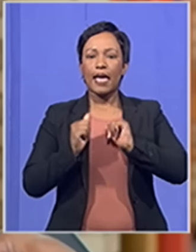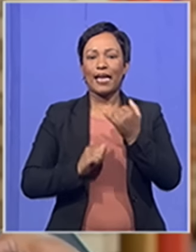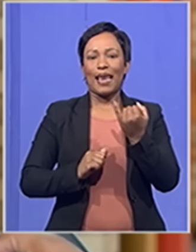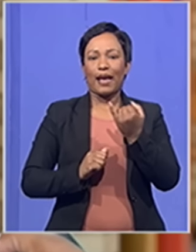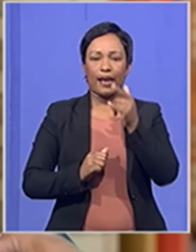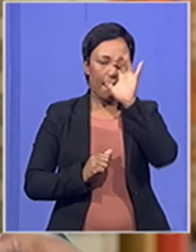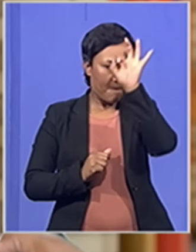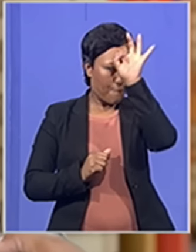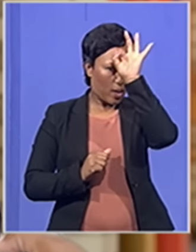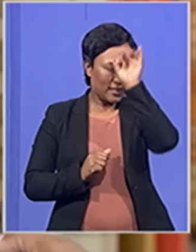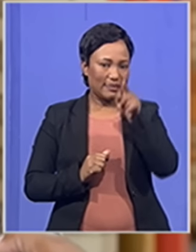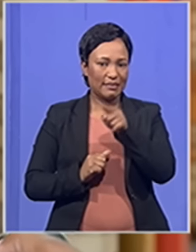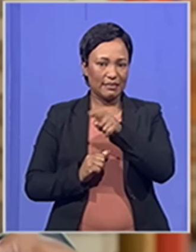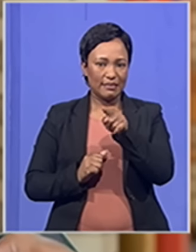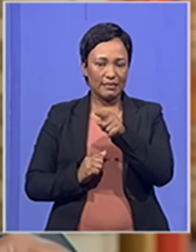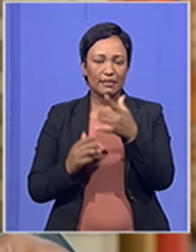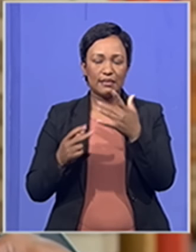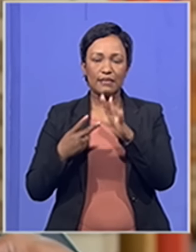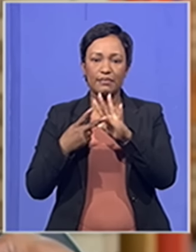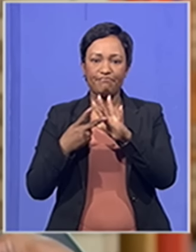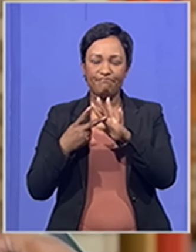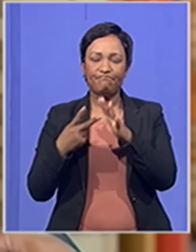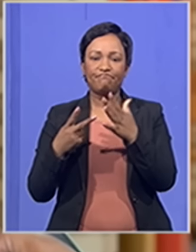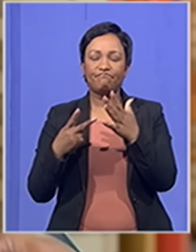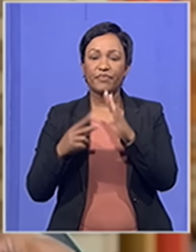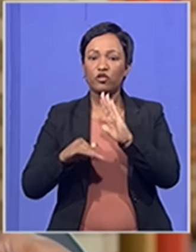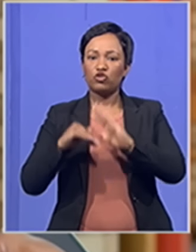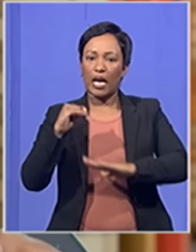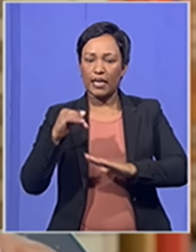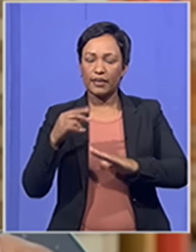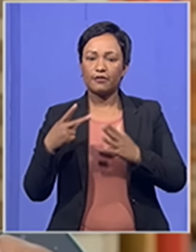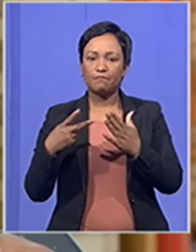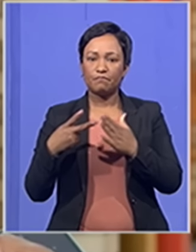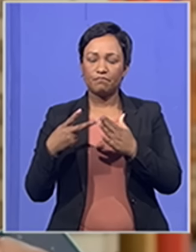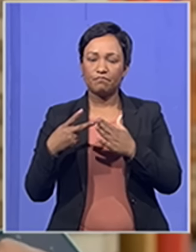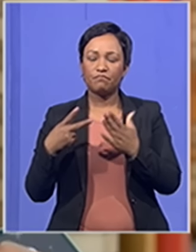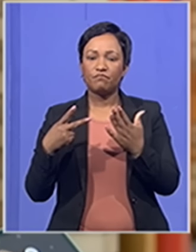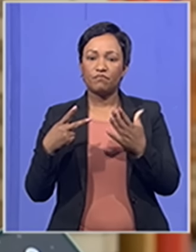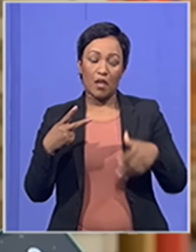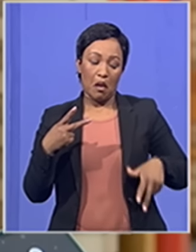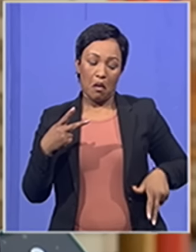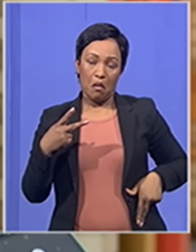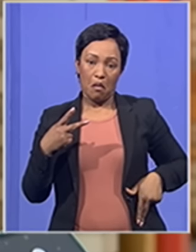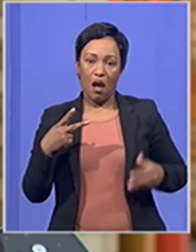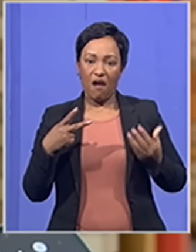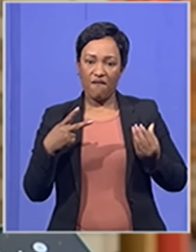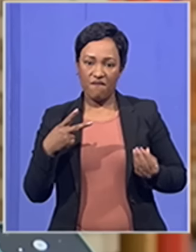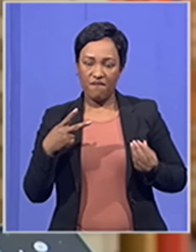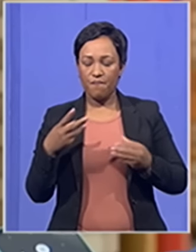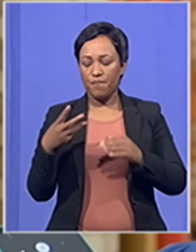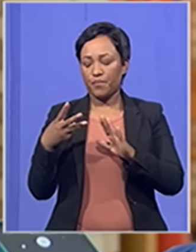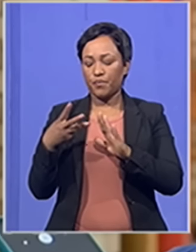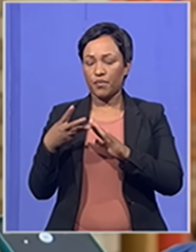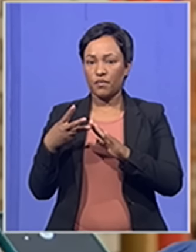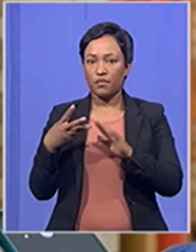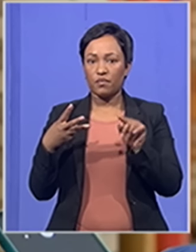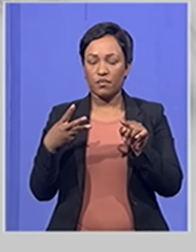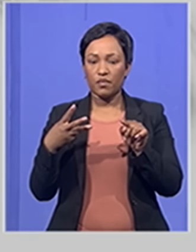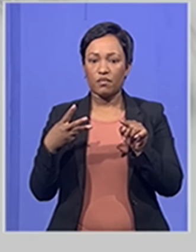officials, a charge of possession of automatic firearm, possession of